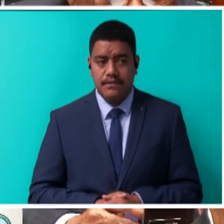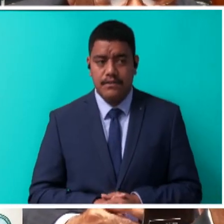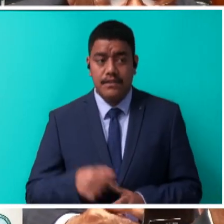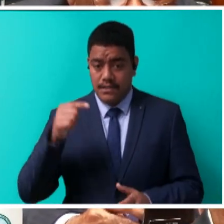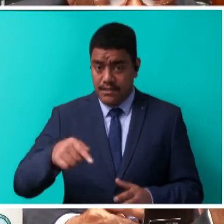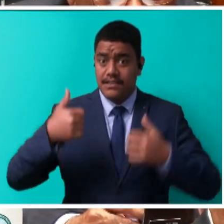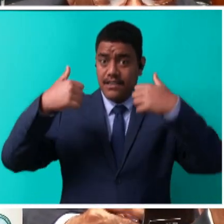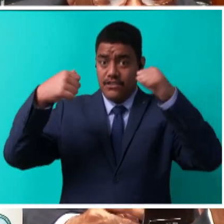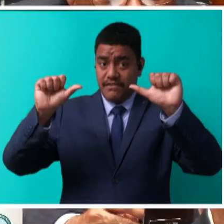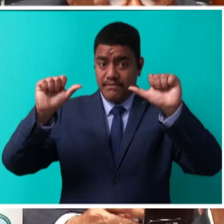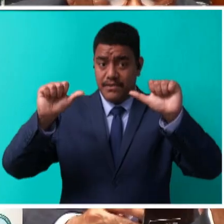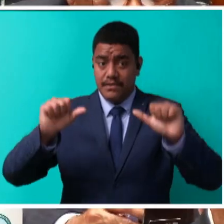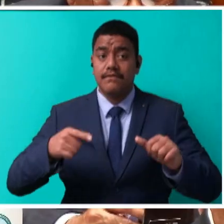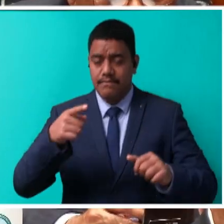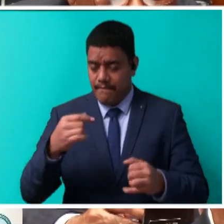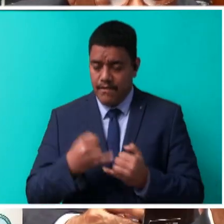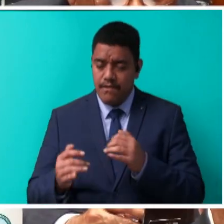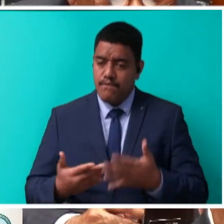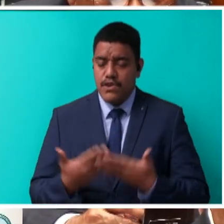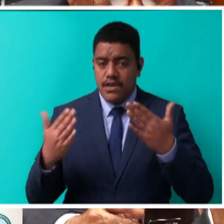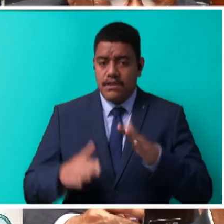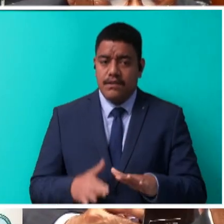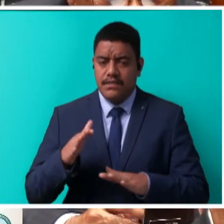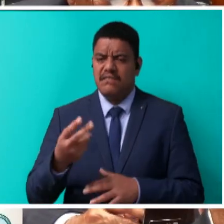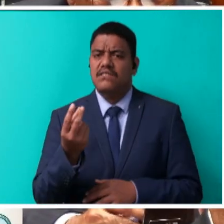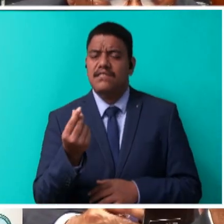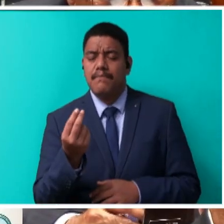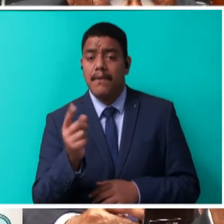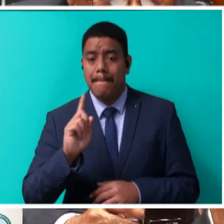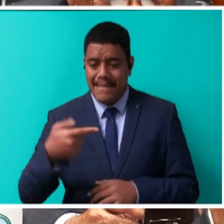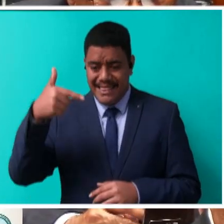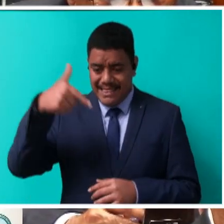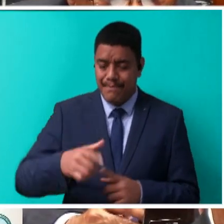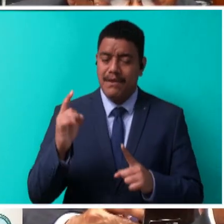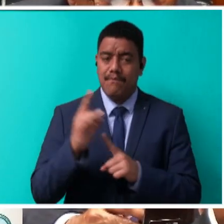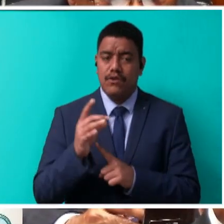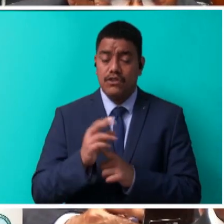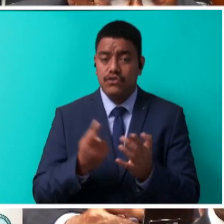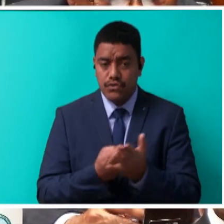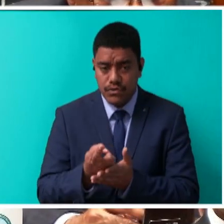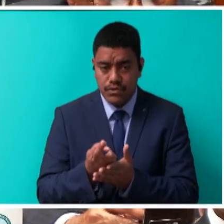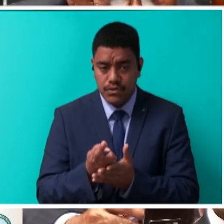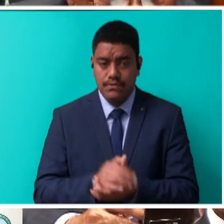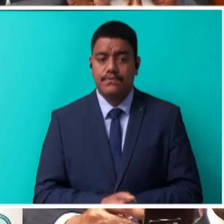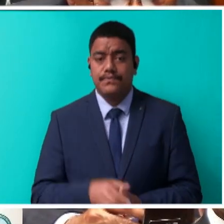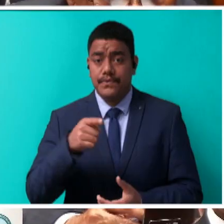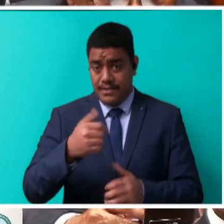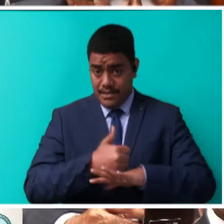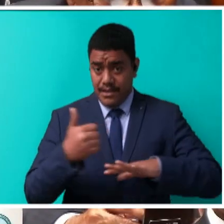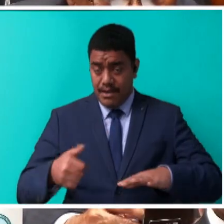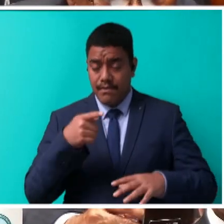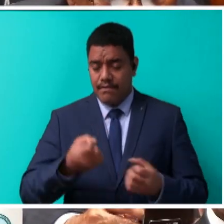These achievements underscore a simple but deeply important truth. This government